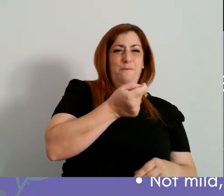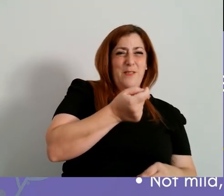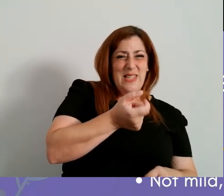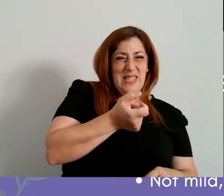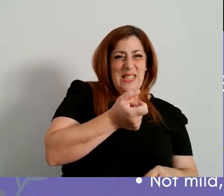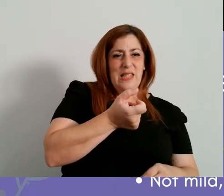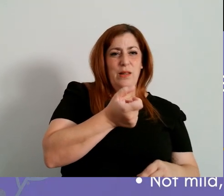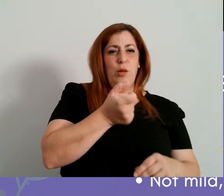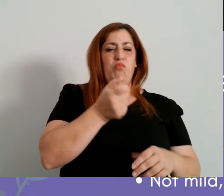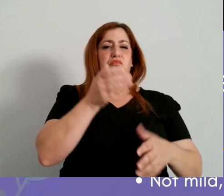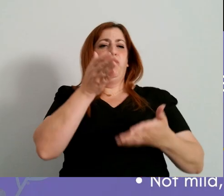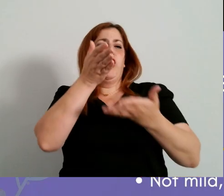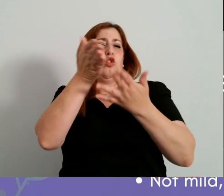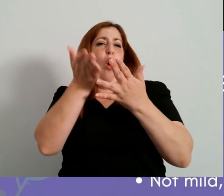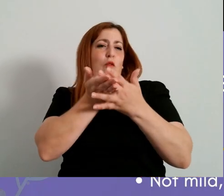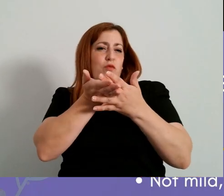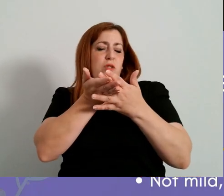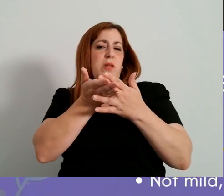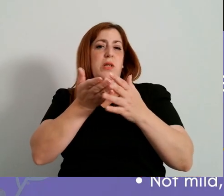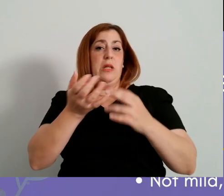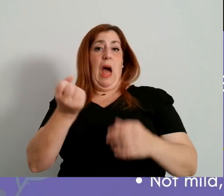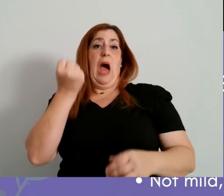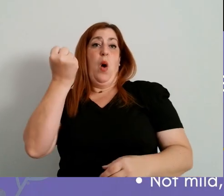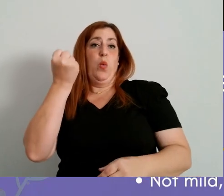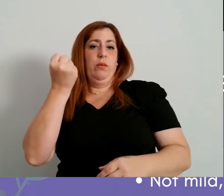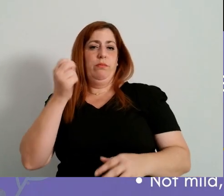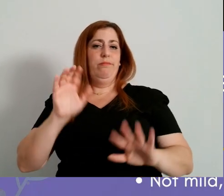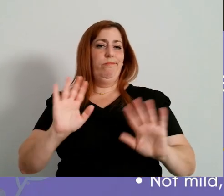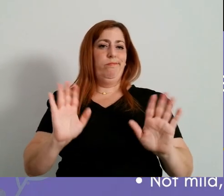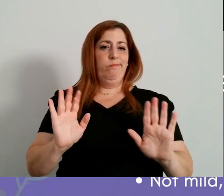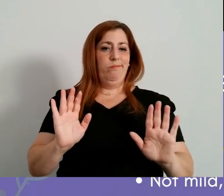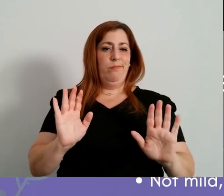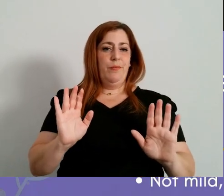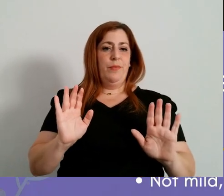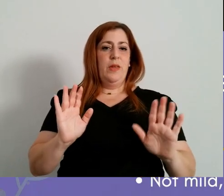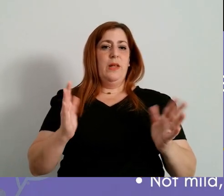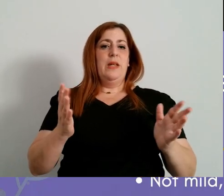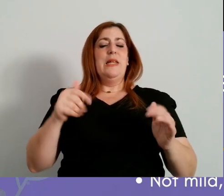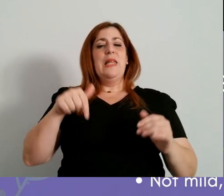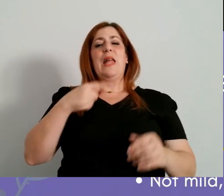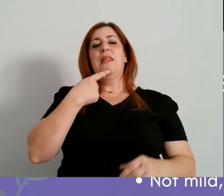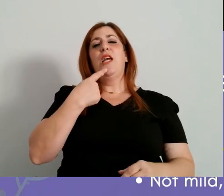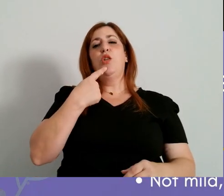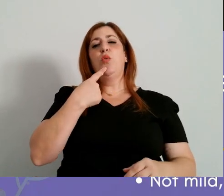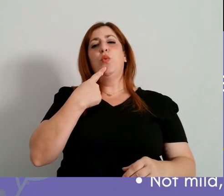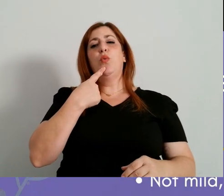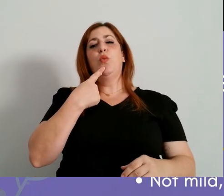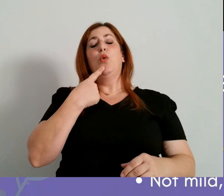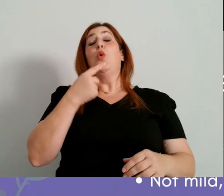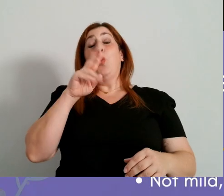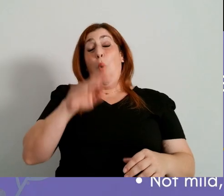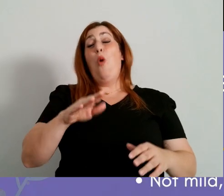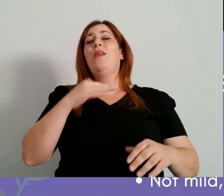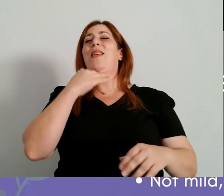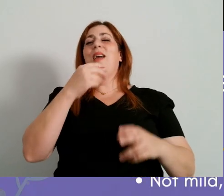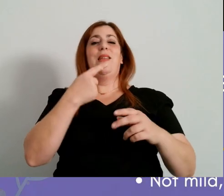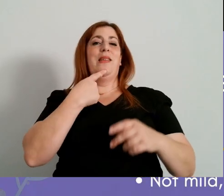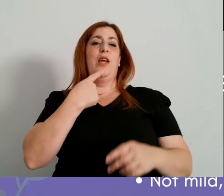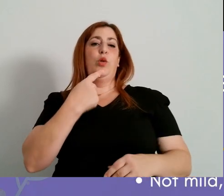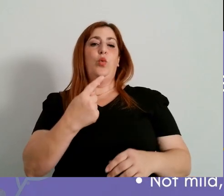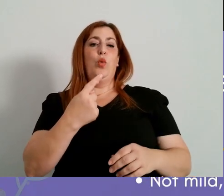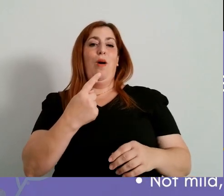aren't a curry. It's just, and we don't use high functioning or low functioning